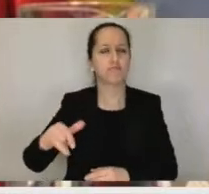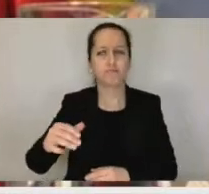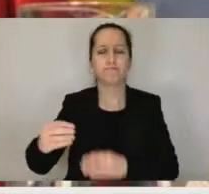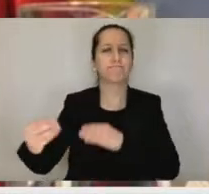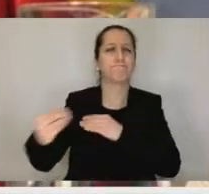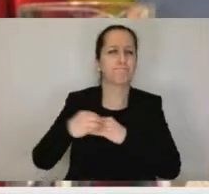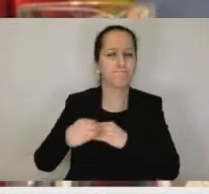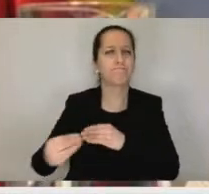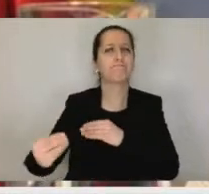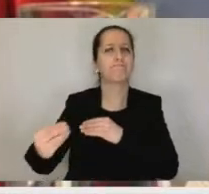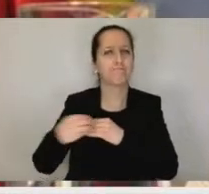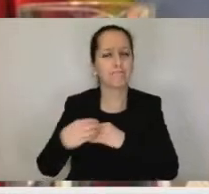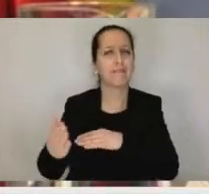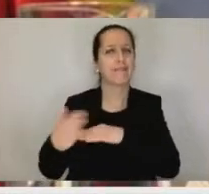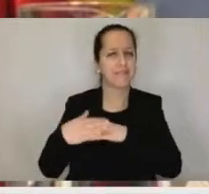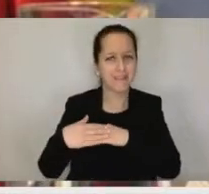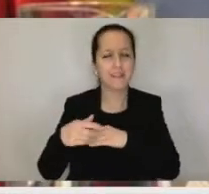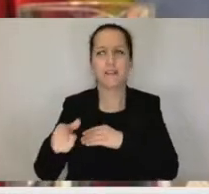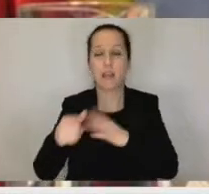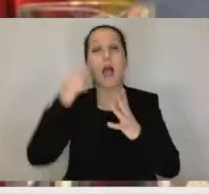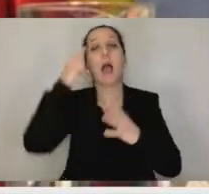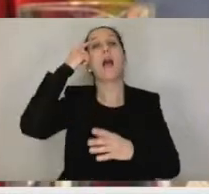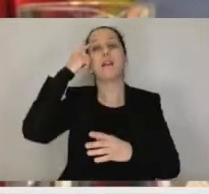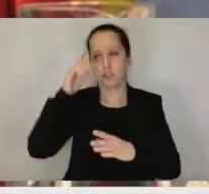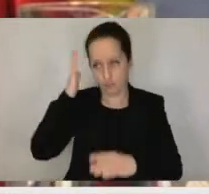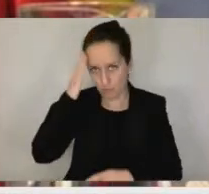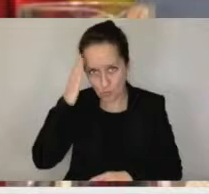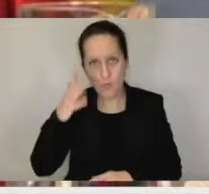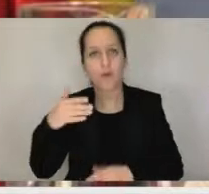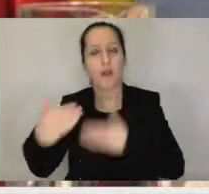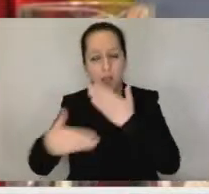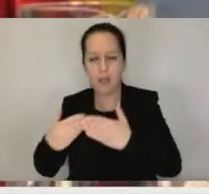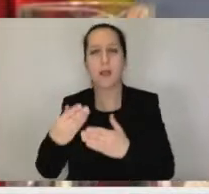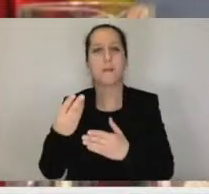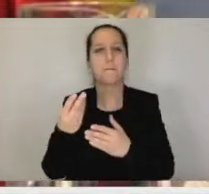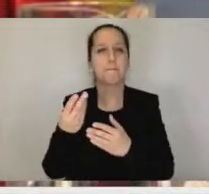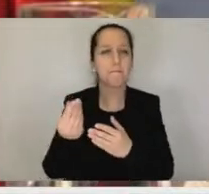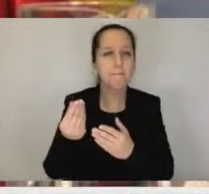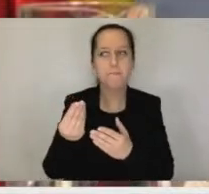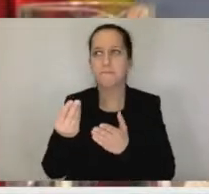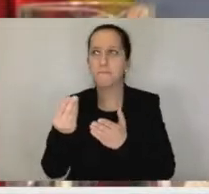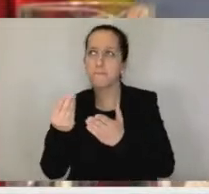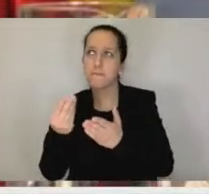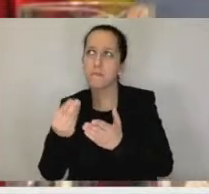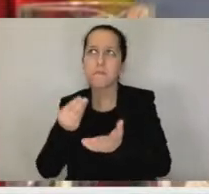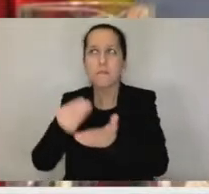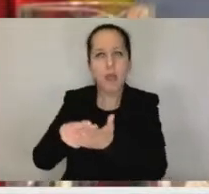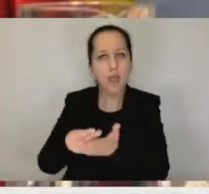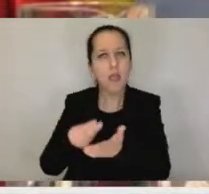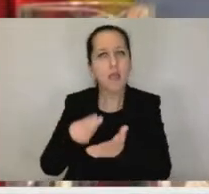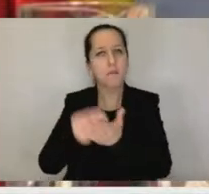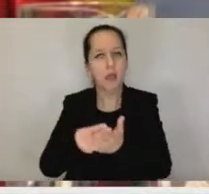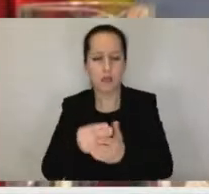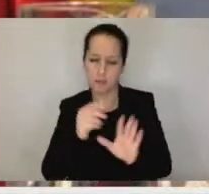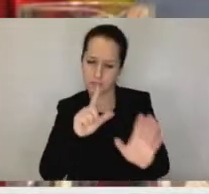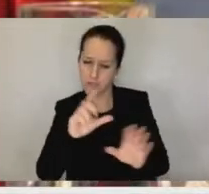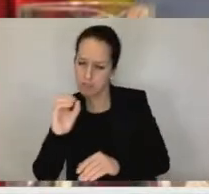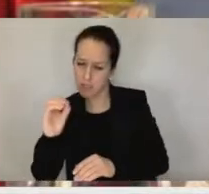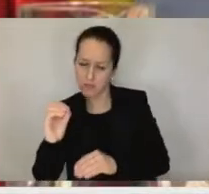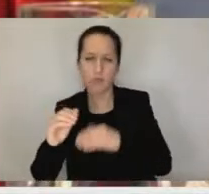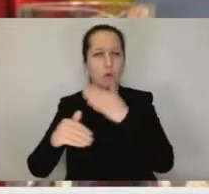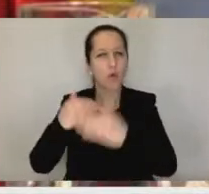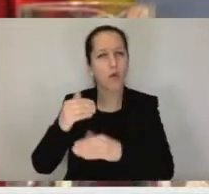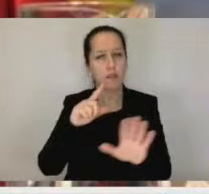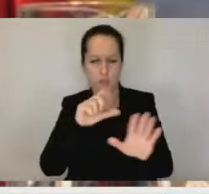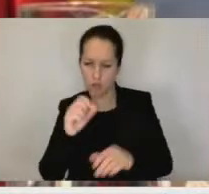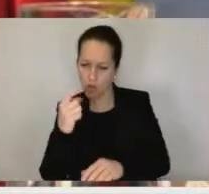build that into savings apps. So apps, nudges, simple to use,